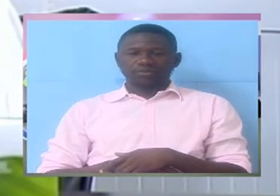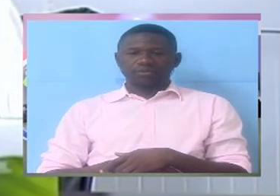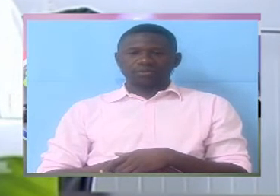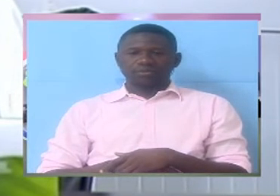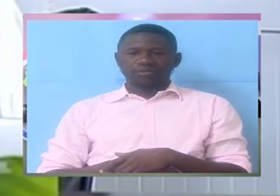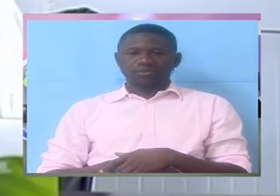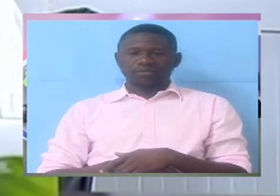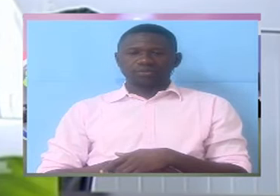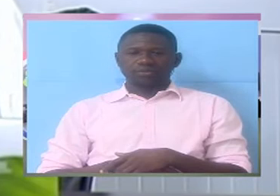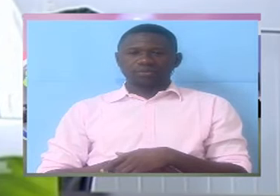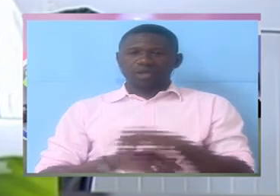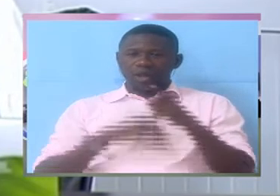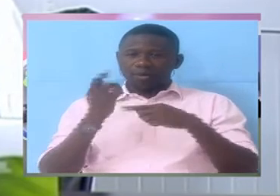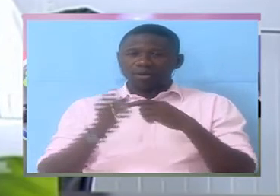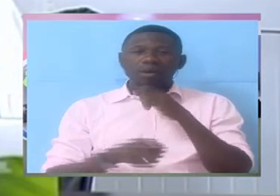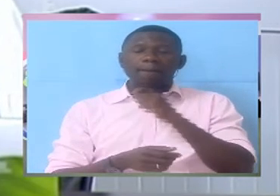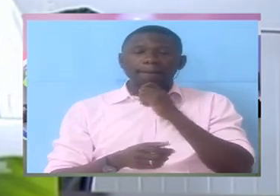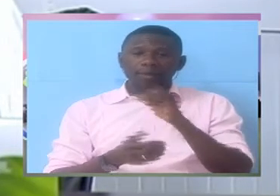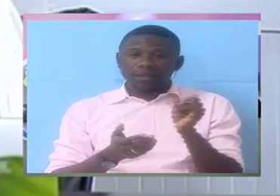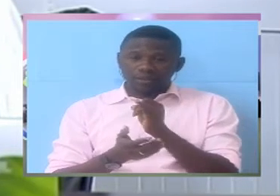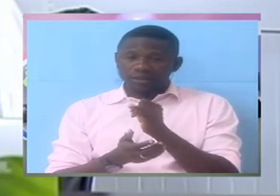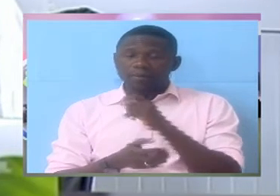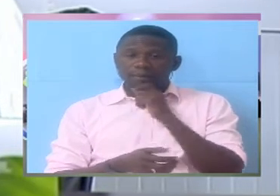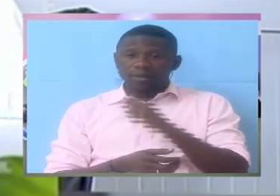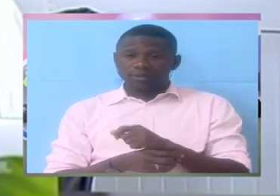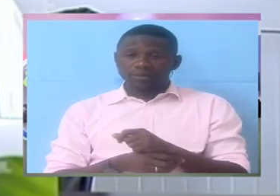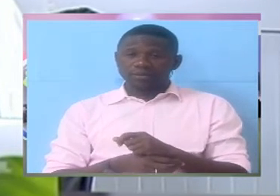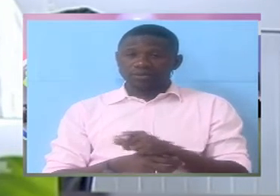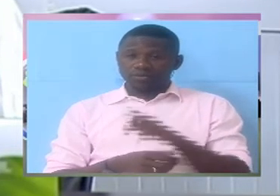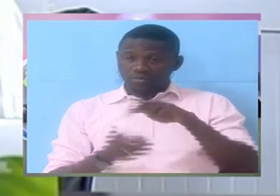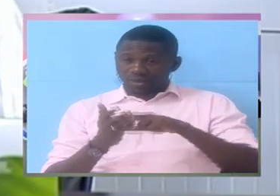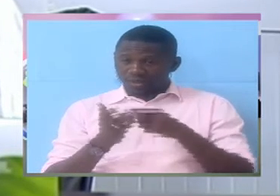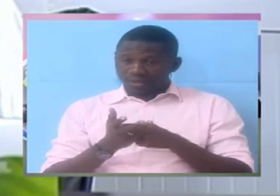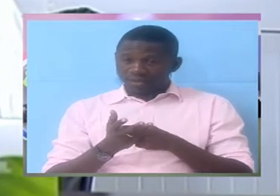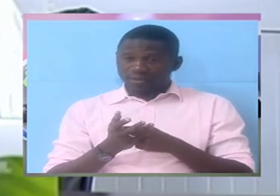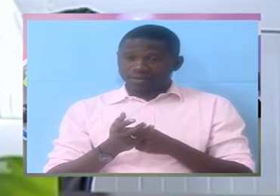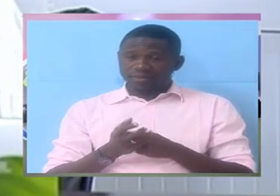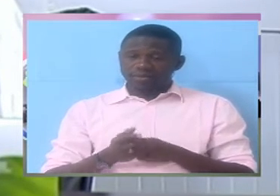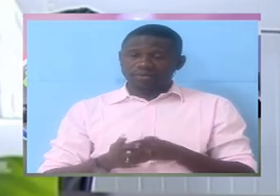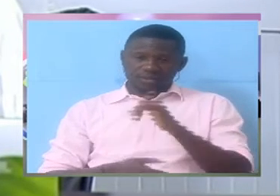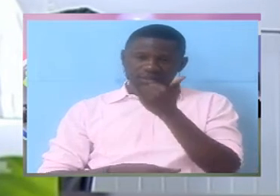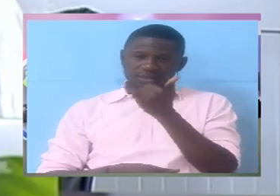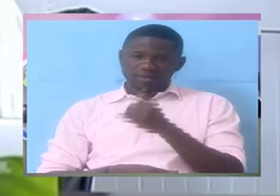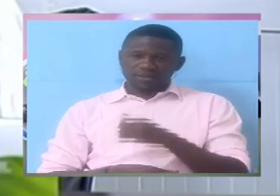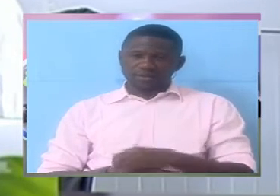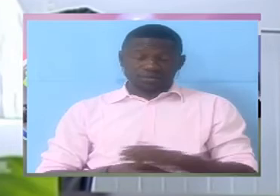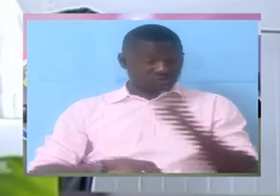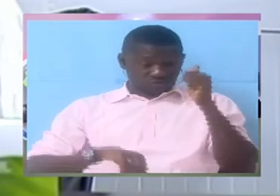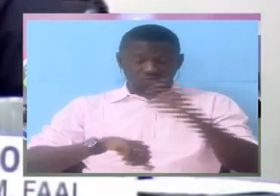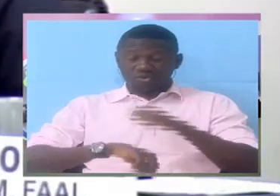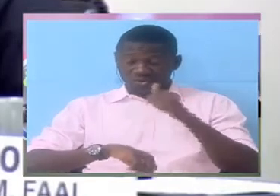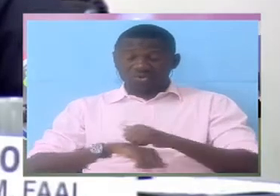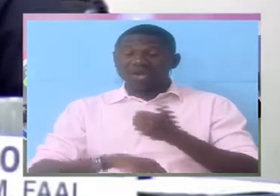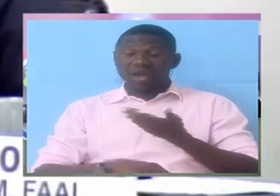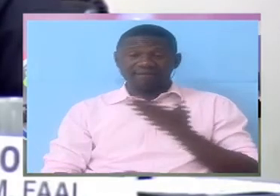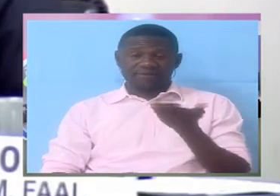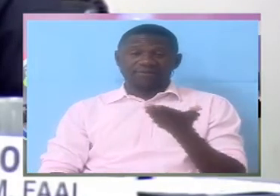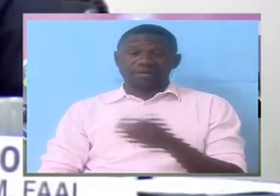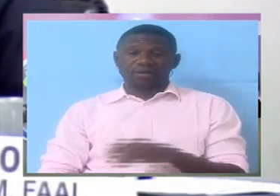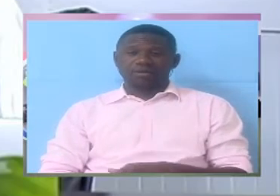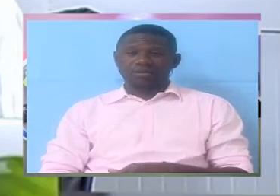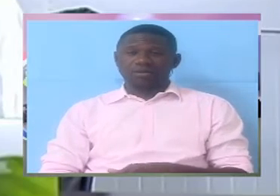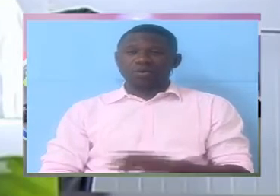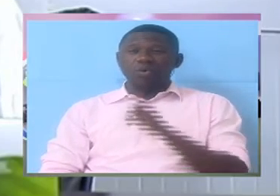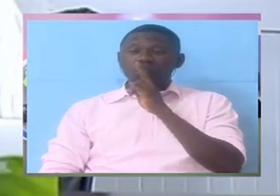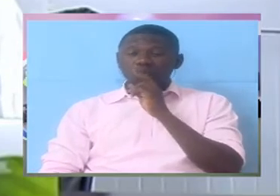Serindigal, you mean? Yes. Serindigal, bang. Ha. He was tortured. Yeah, tajire yale. Yeah, balo di mean. Tortured. On the instructions of Yaya